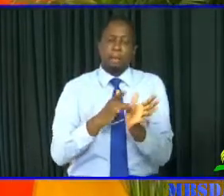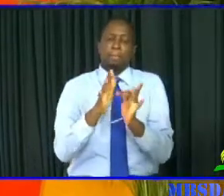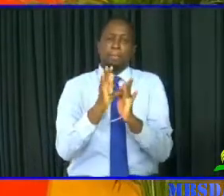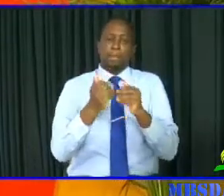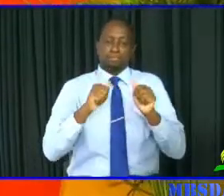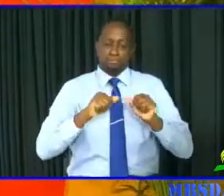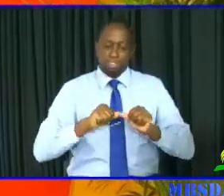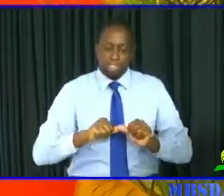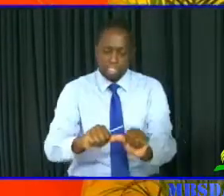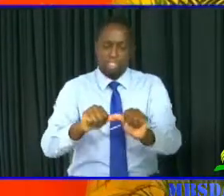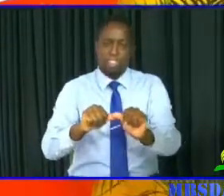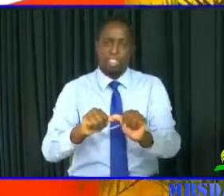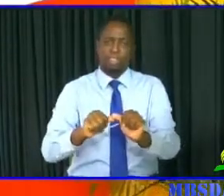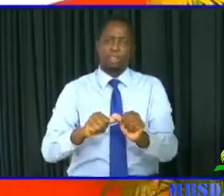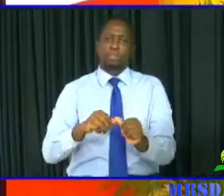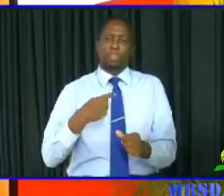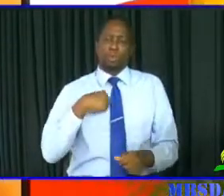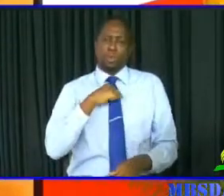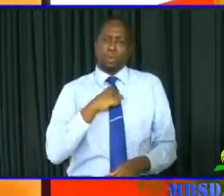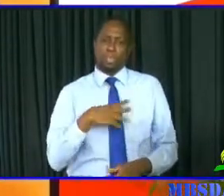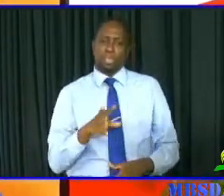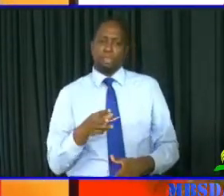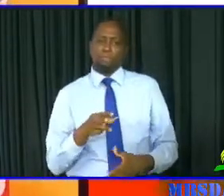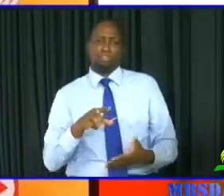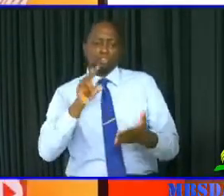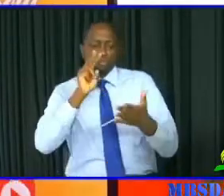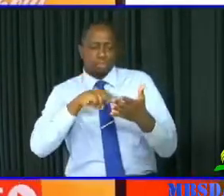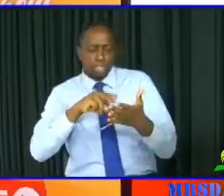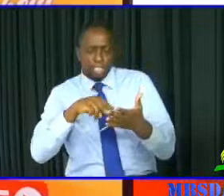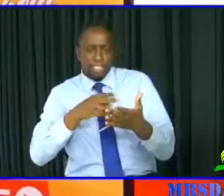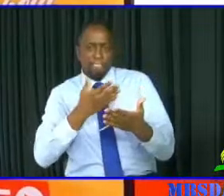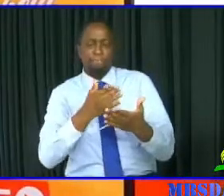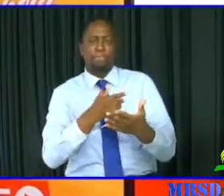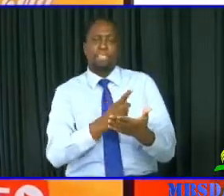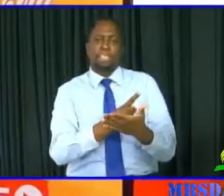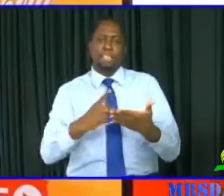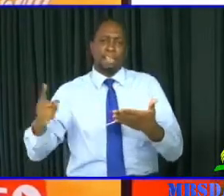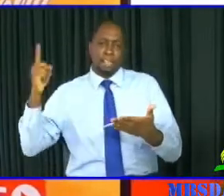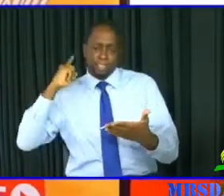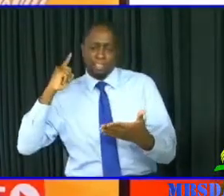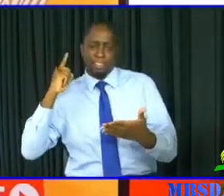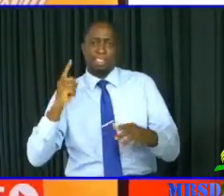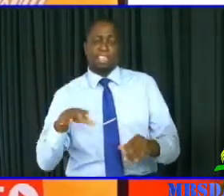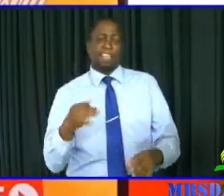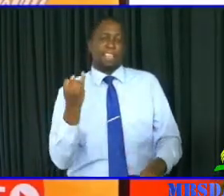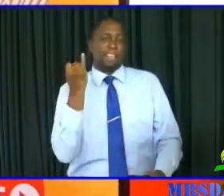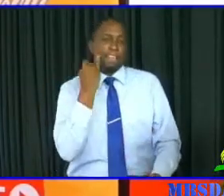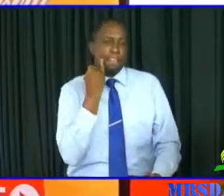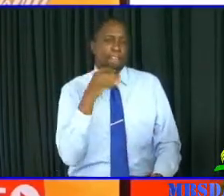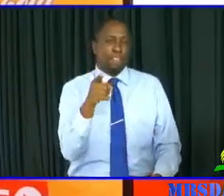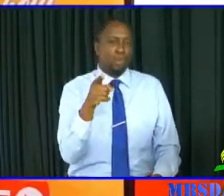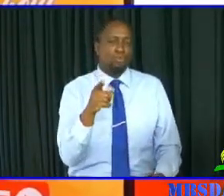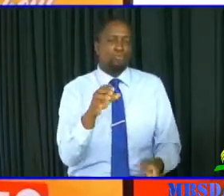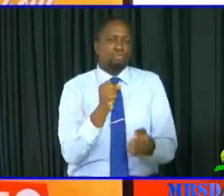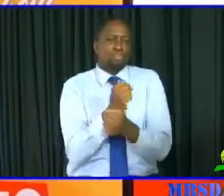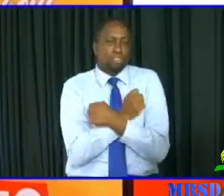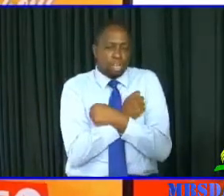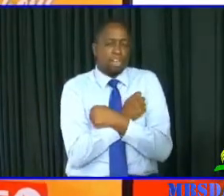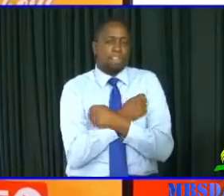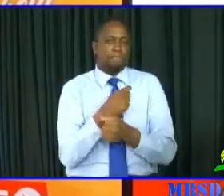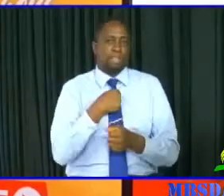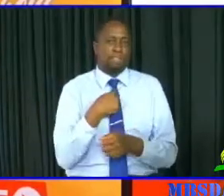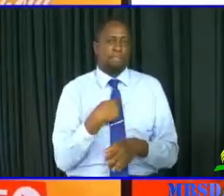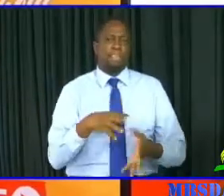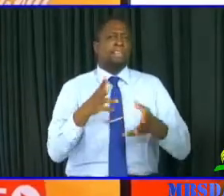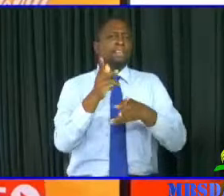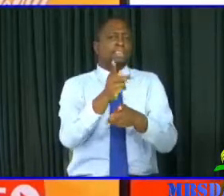continues. We looked at it last week. If ye love me, keep my commandments. Look